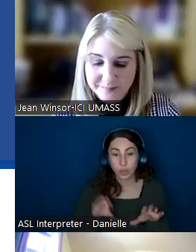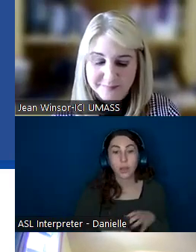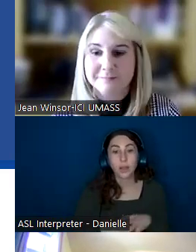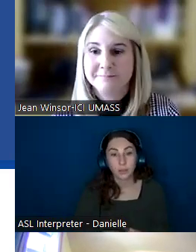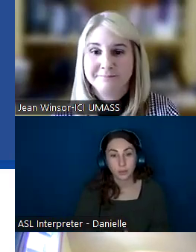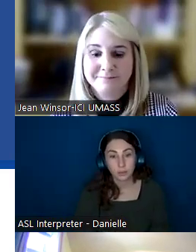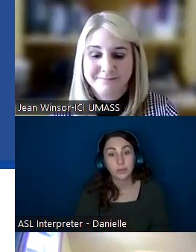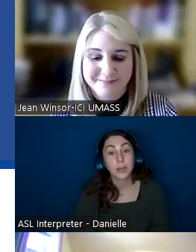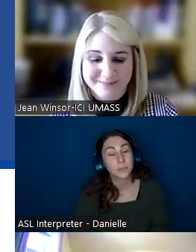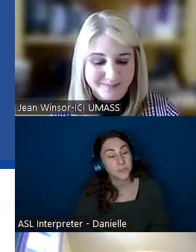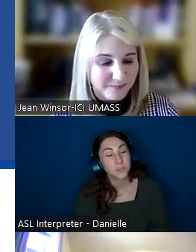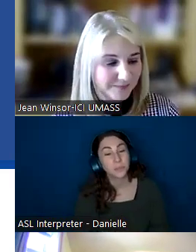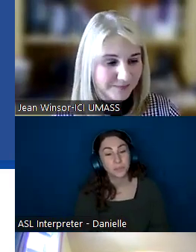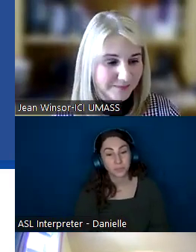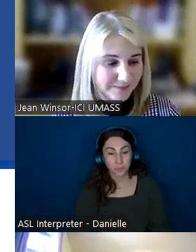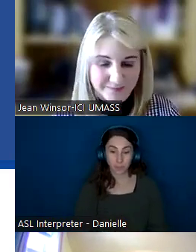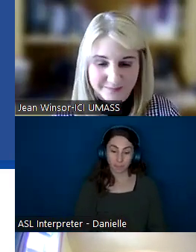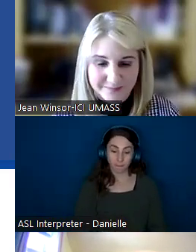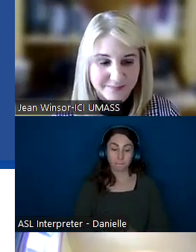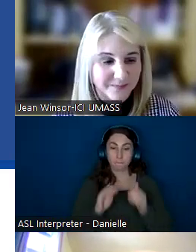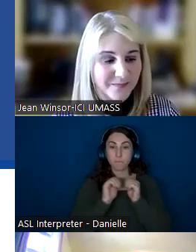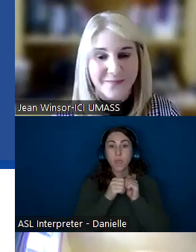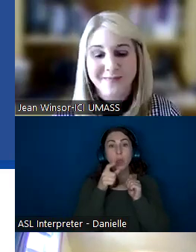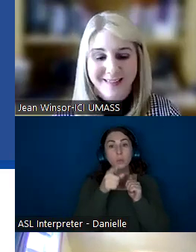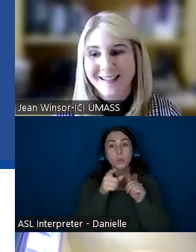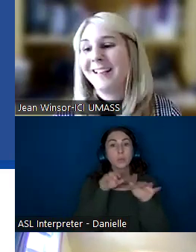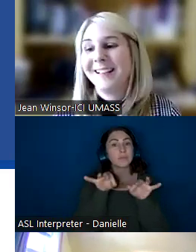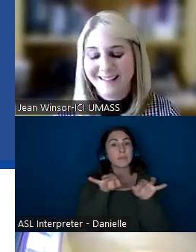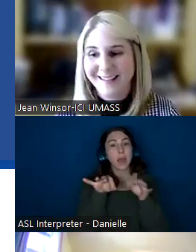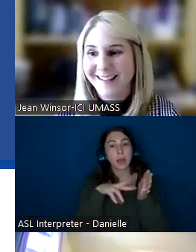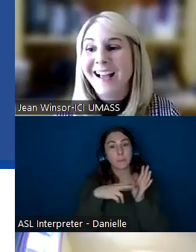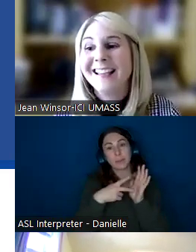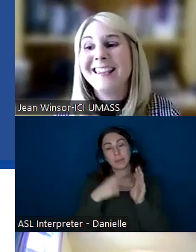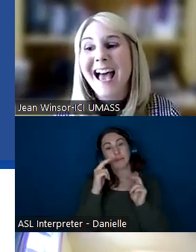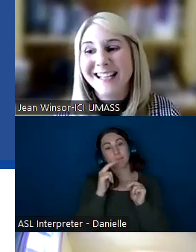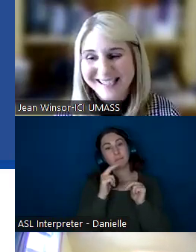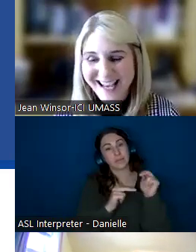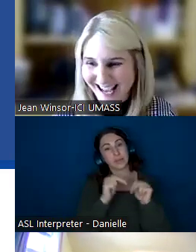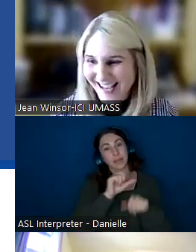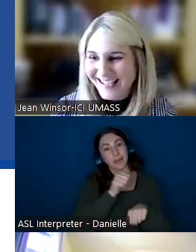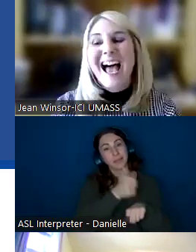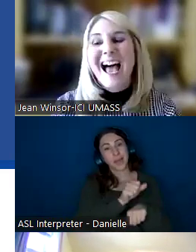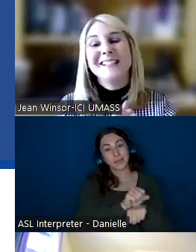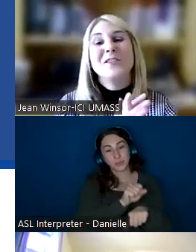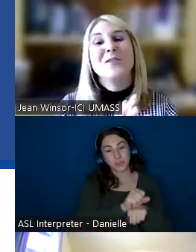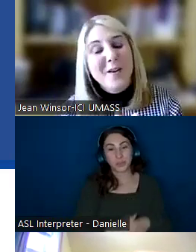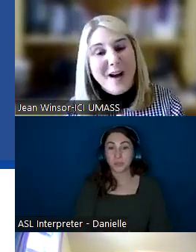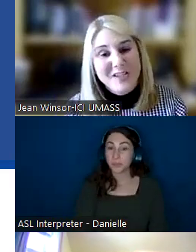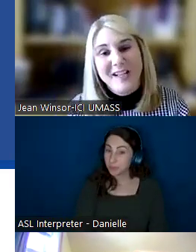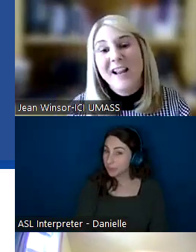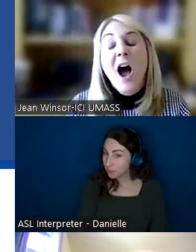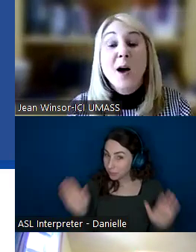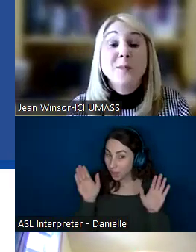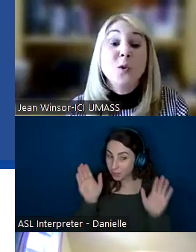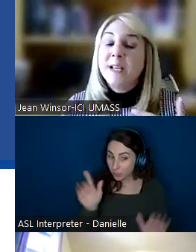Yes, there is. How do you define facility-based work? Let's talk about that. That is a great